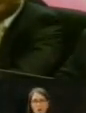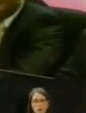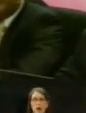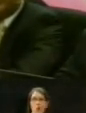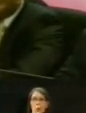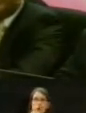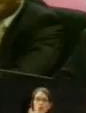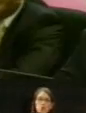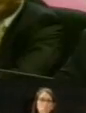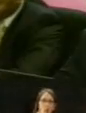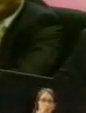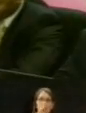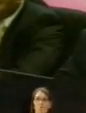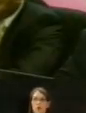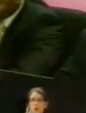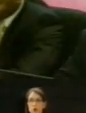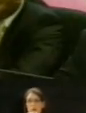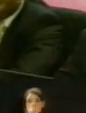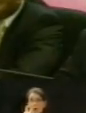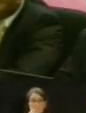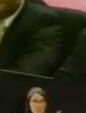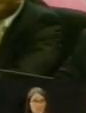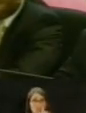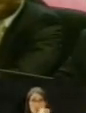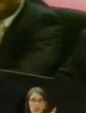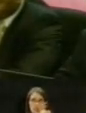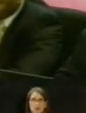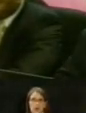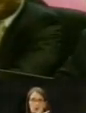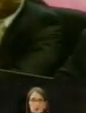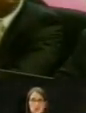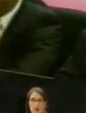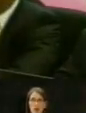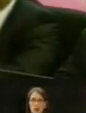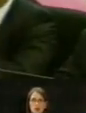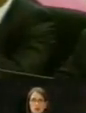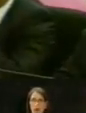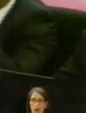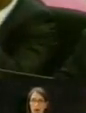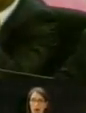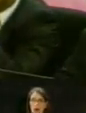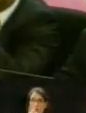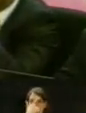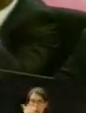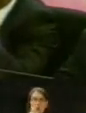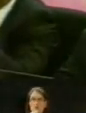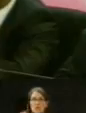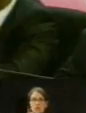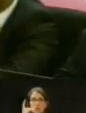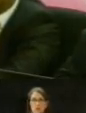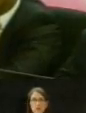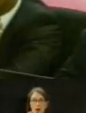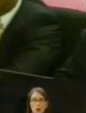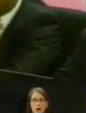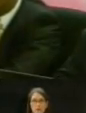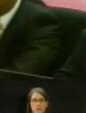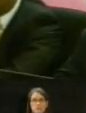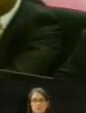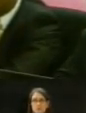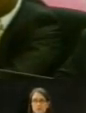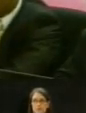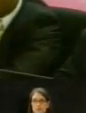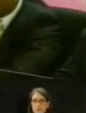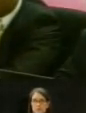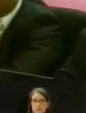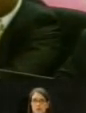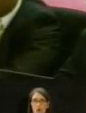The public lost when we did not do it the right way. Now, the charter that we swore to uphold,